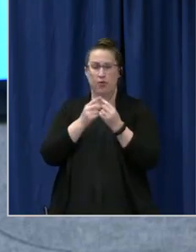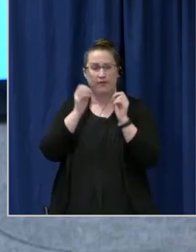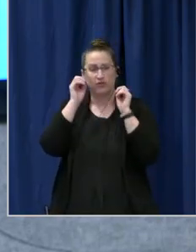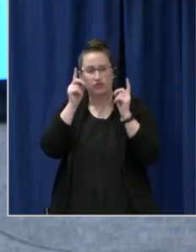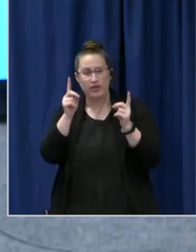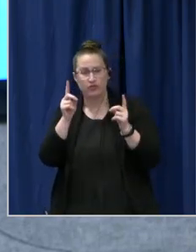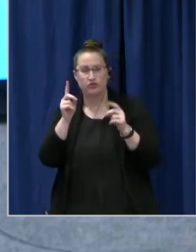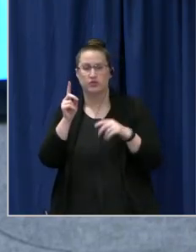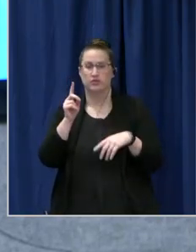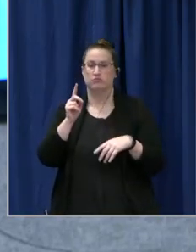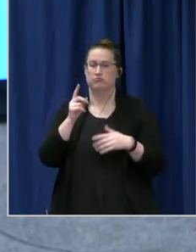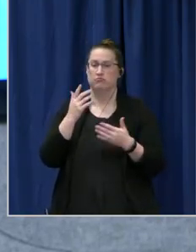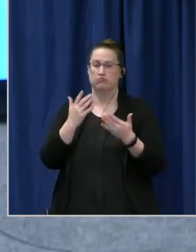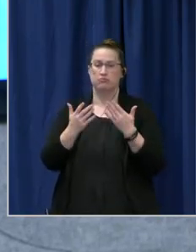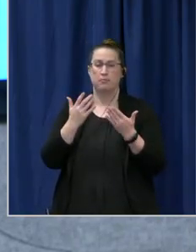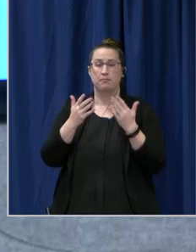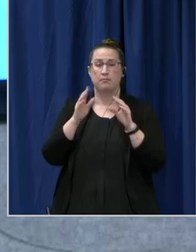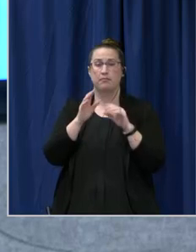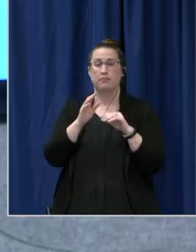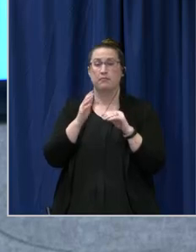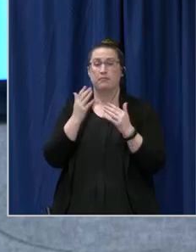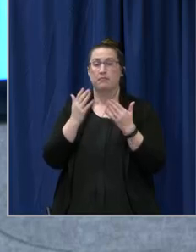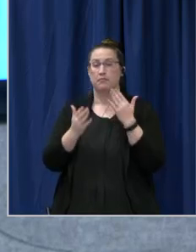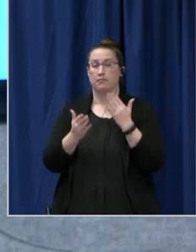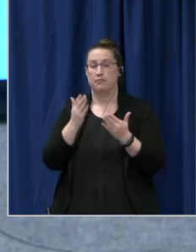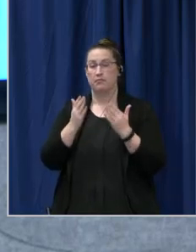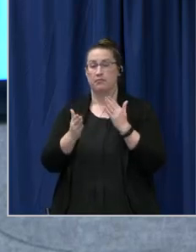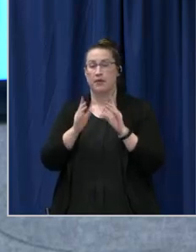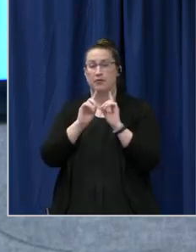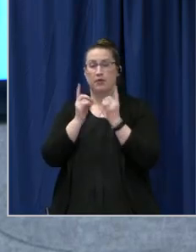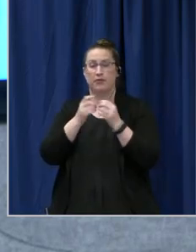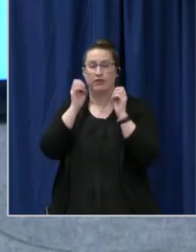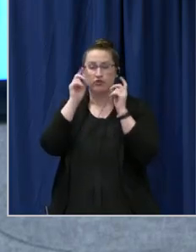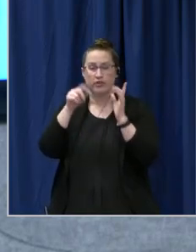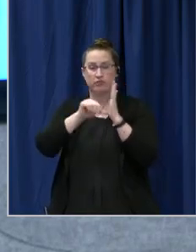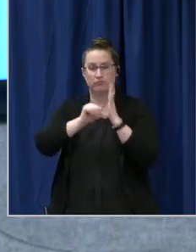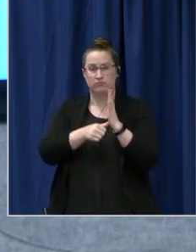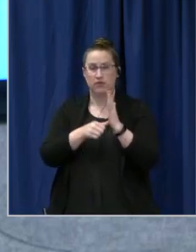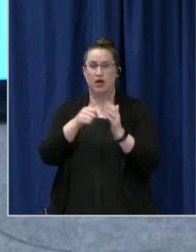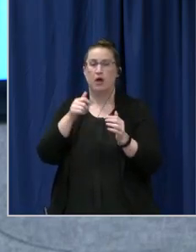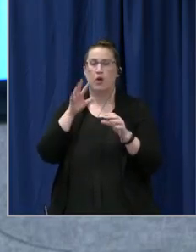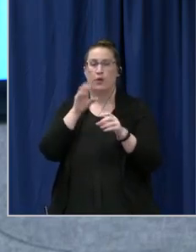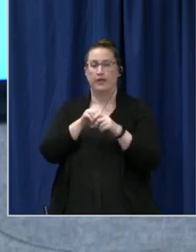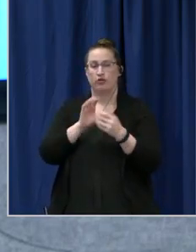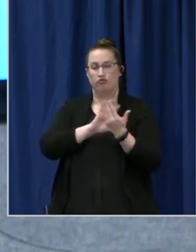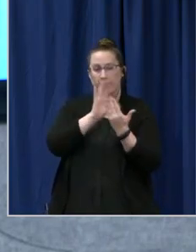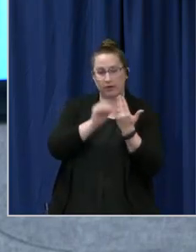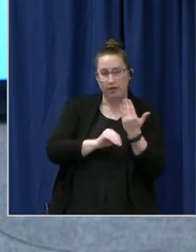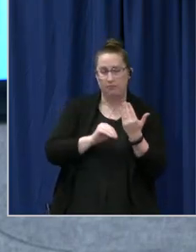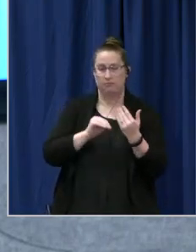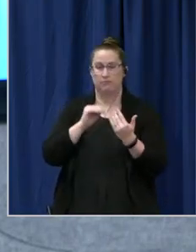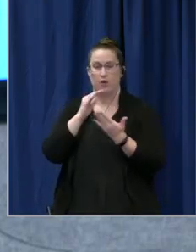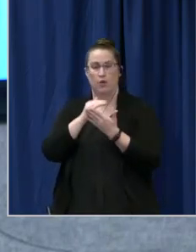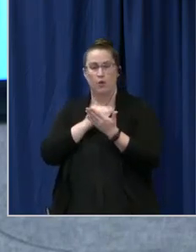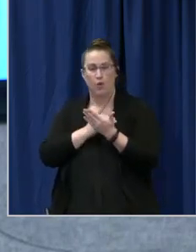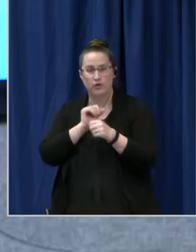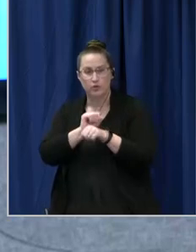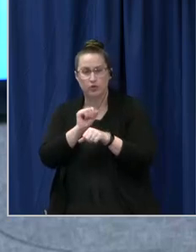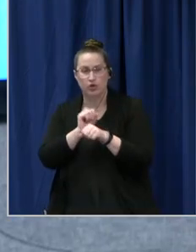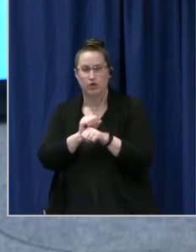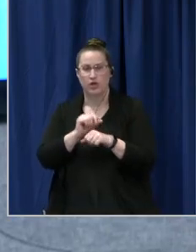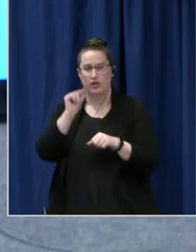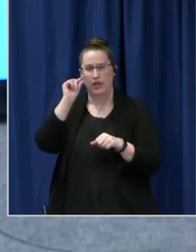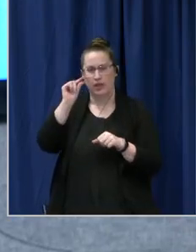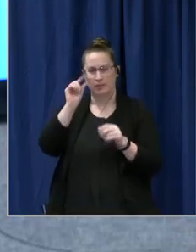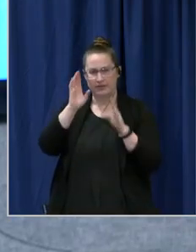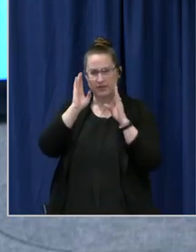Education should make special note of, is that within curriculums and coursework, there is little attention